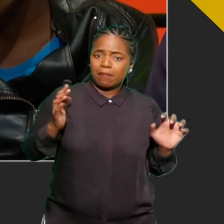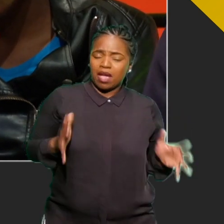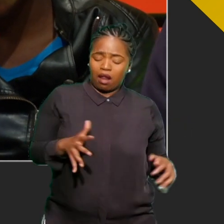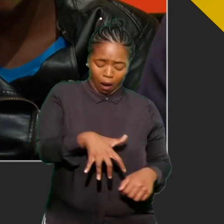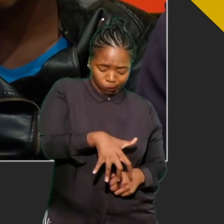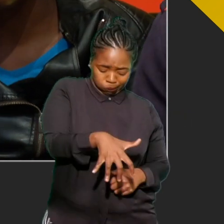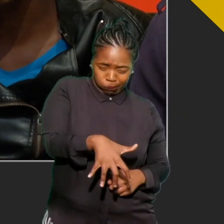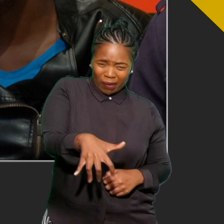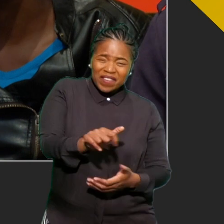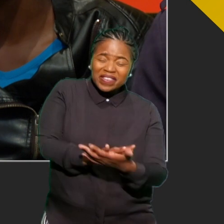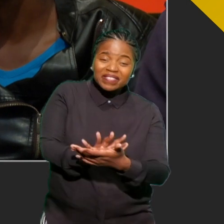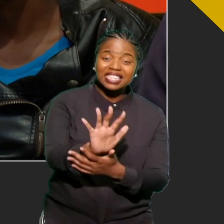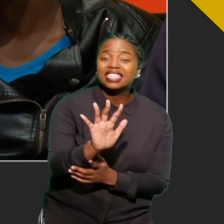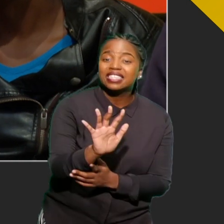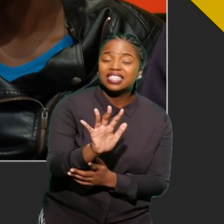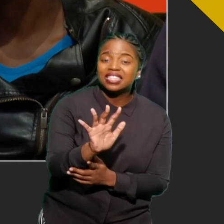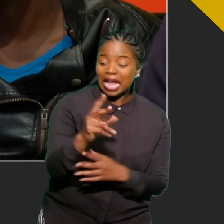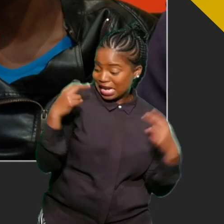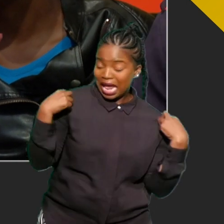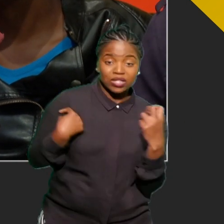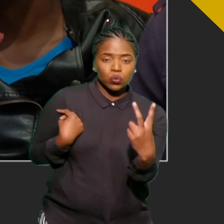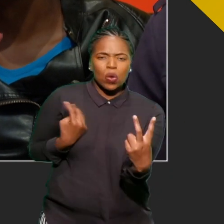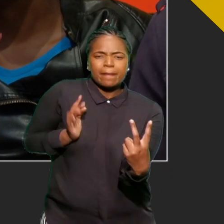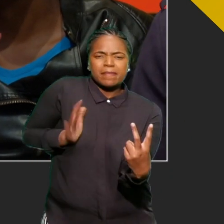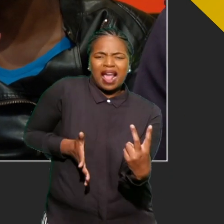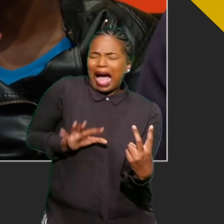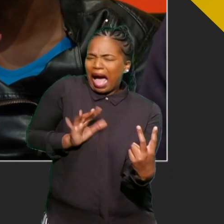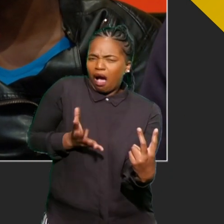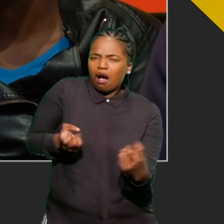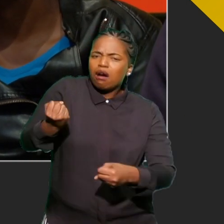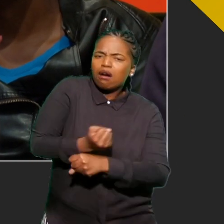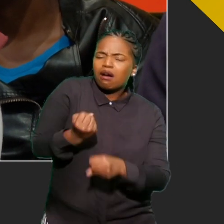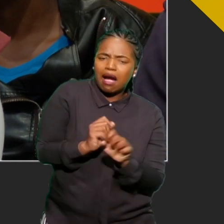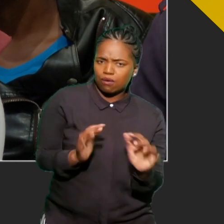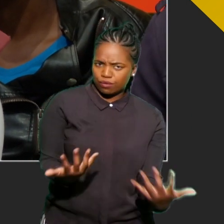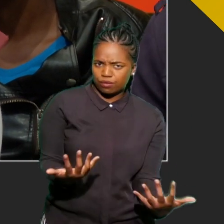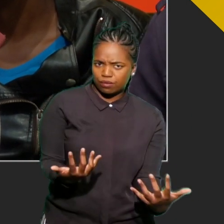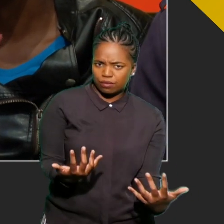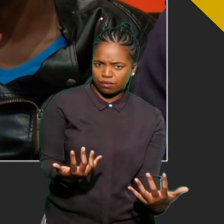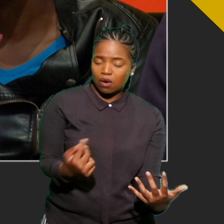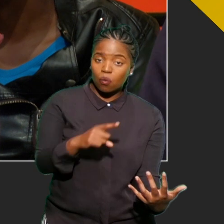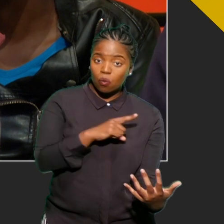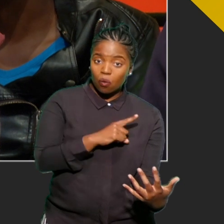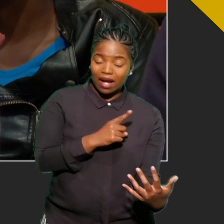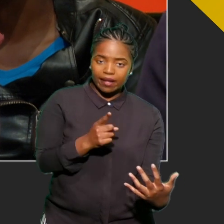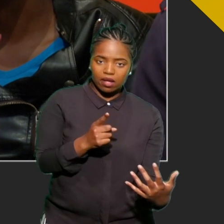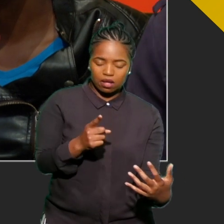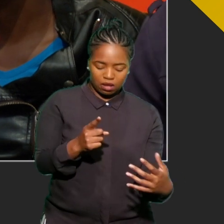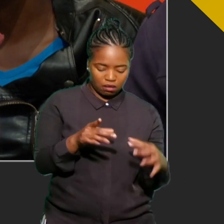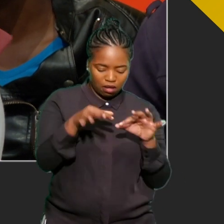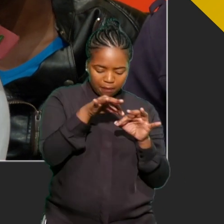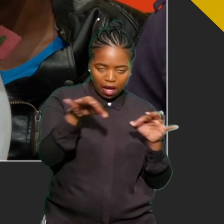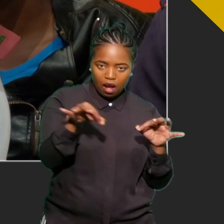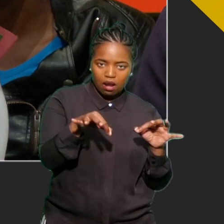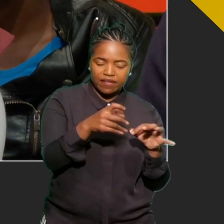you've got about 15 deliveries. Sure. How are you going to cater for that? Mm. One, delivery packs are not enough. You know, we have